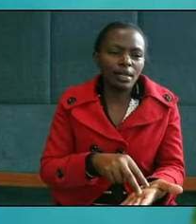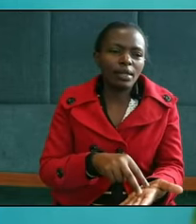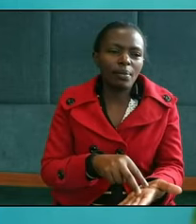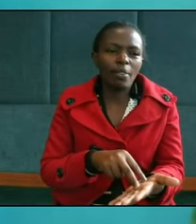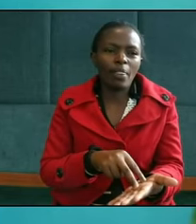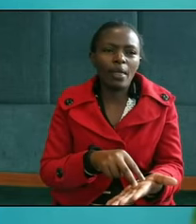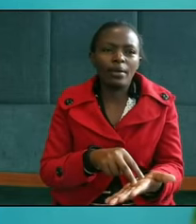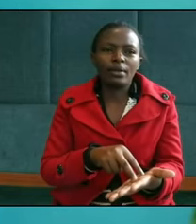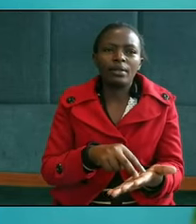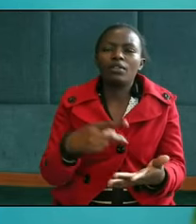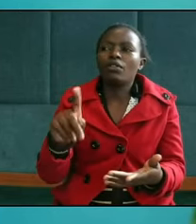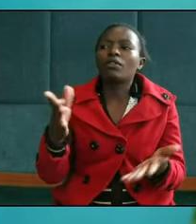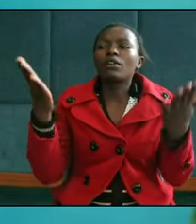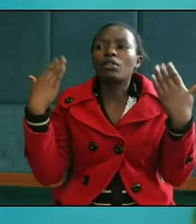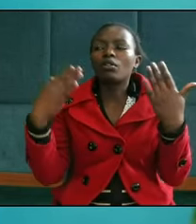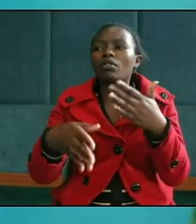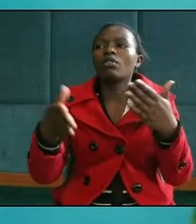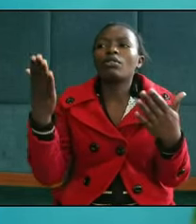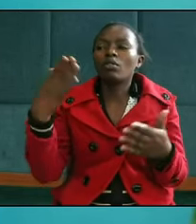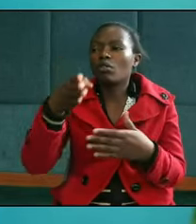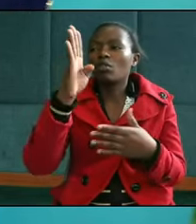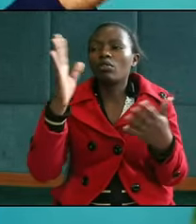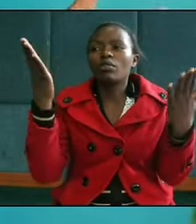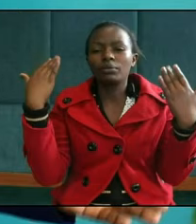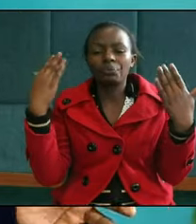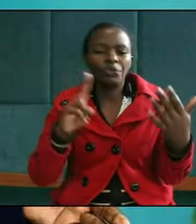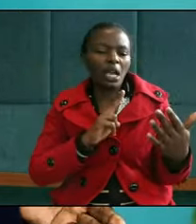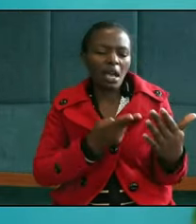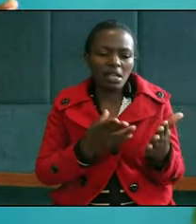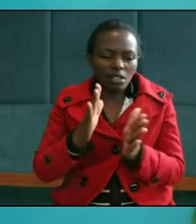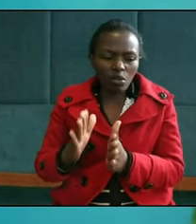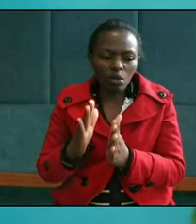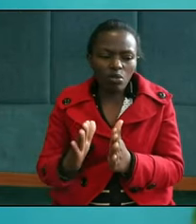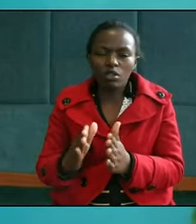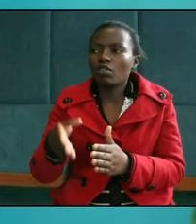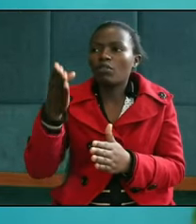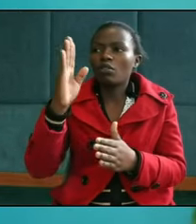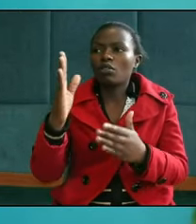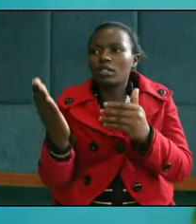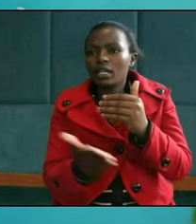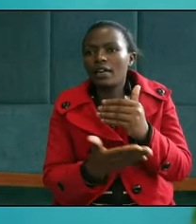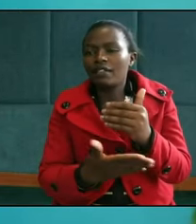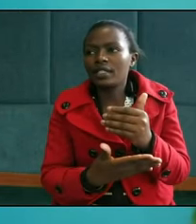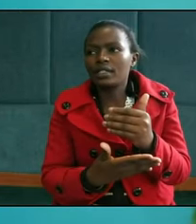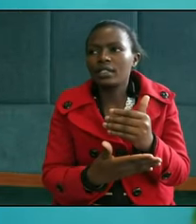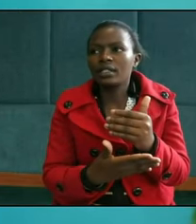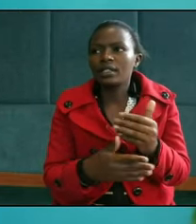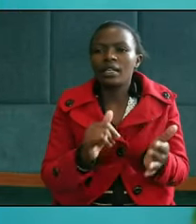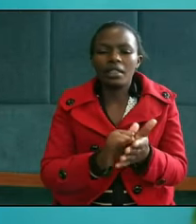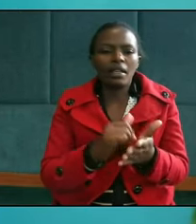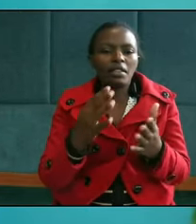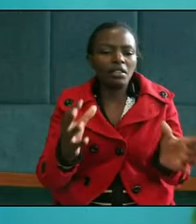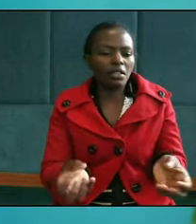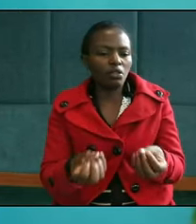are now standing at the close of earth's harvest. That's where we are standing. And this outpouring of the